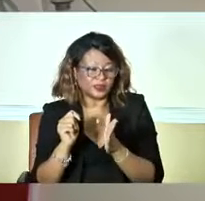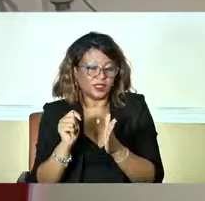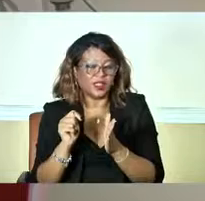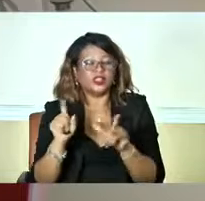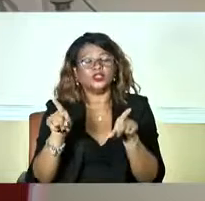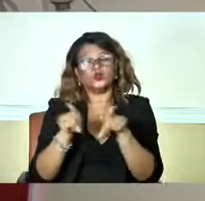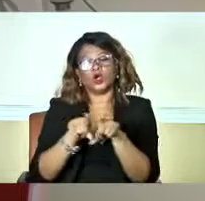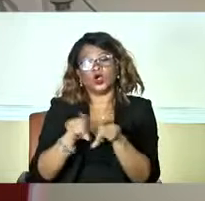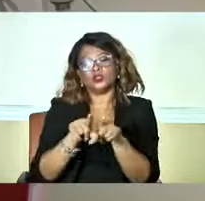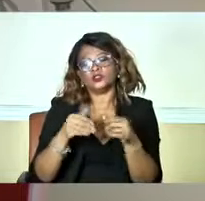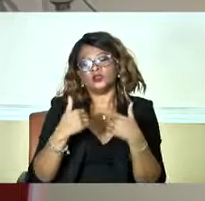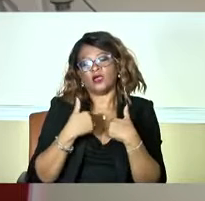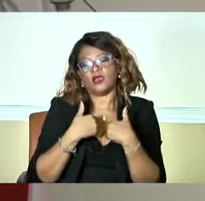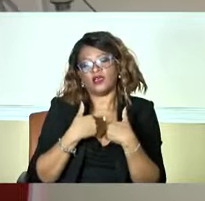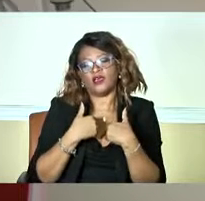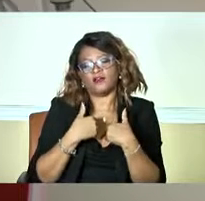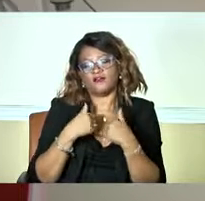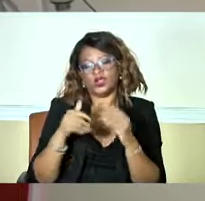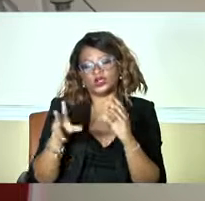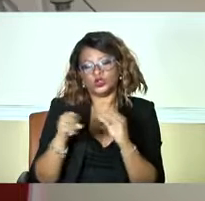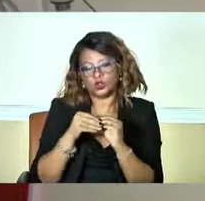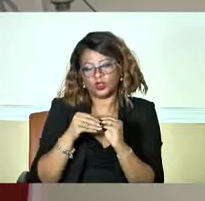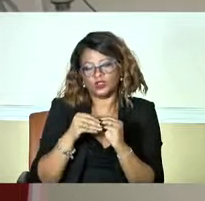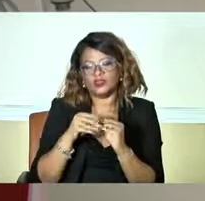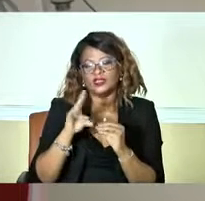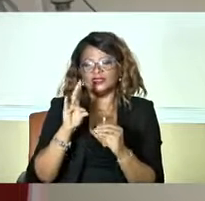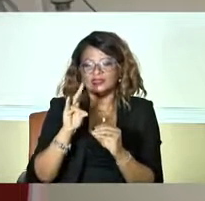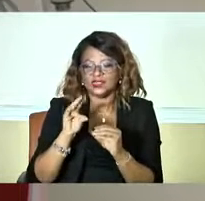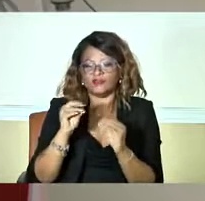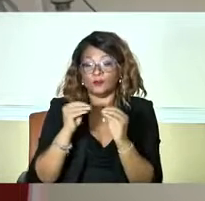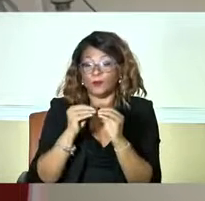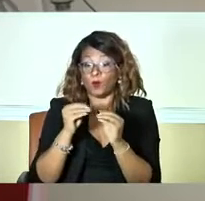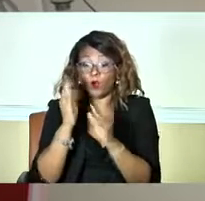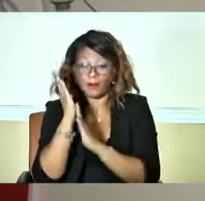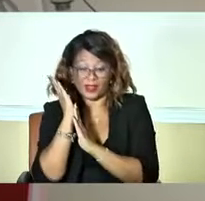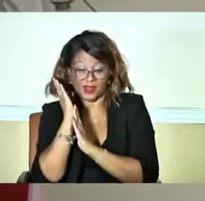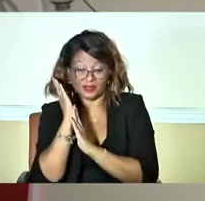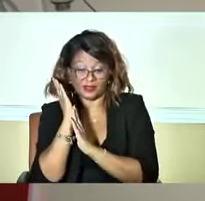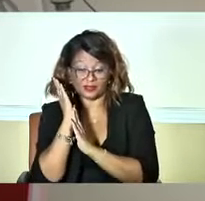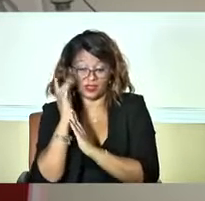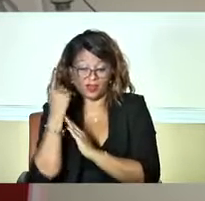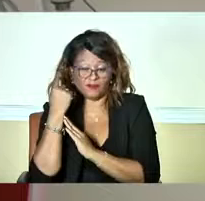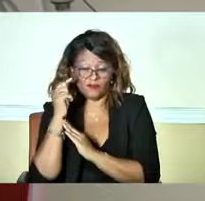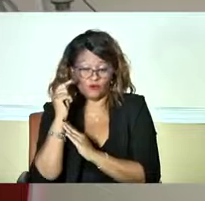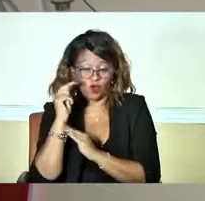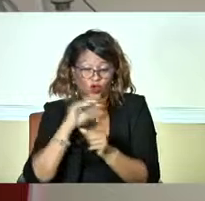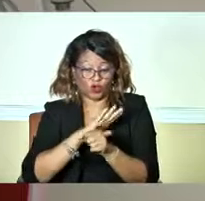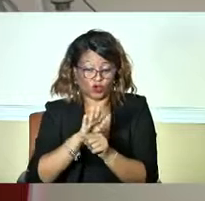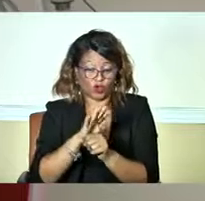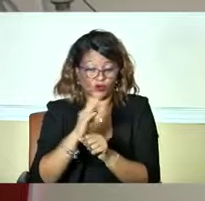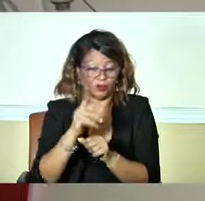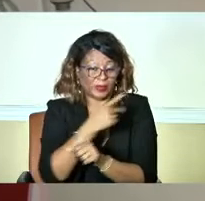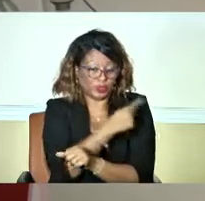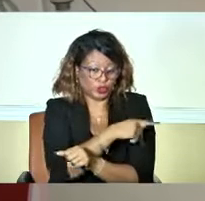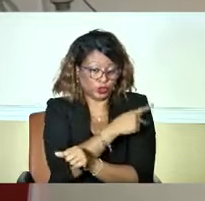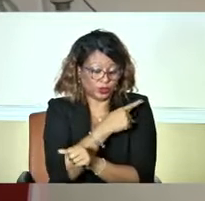will also have a total of 7 more beds for COVID